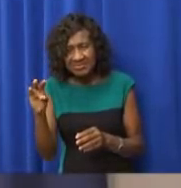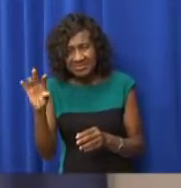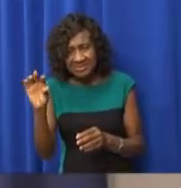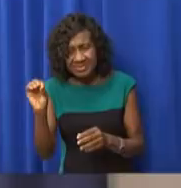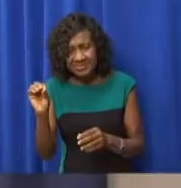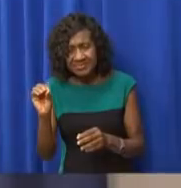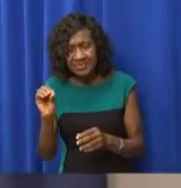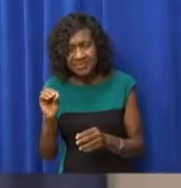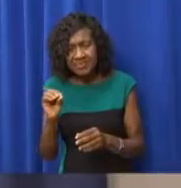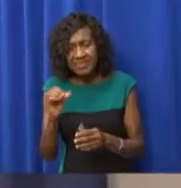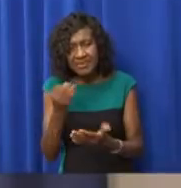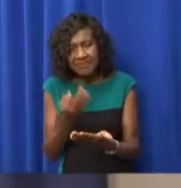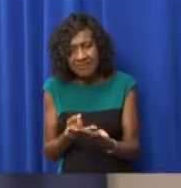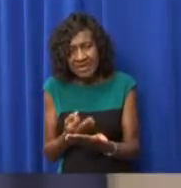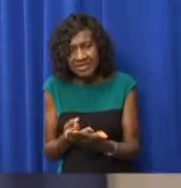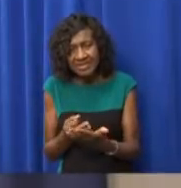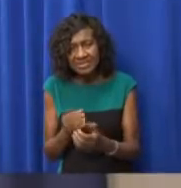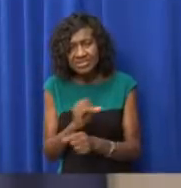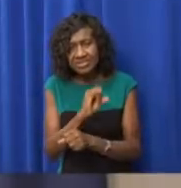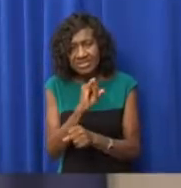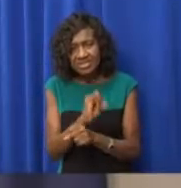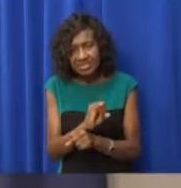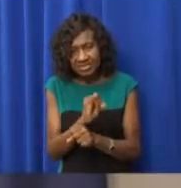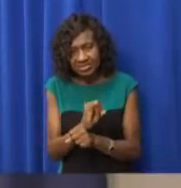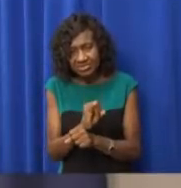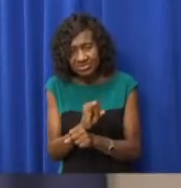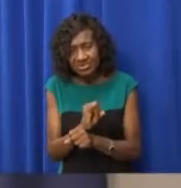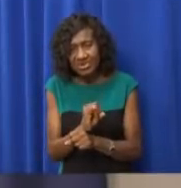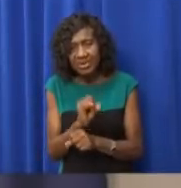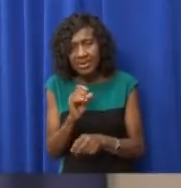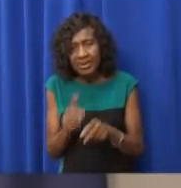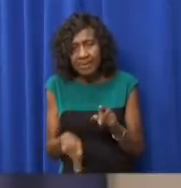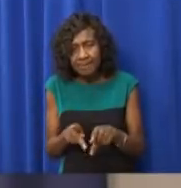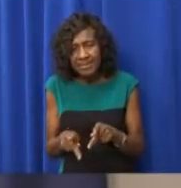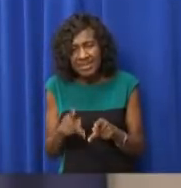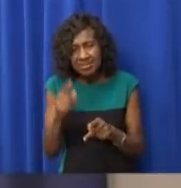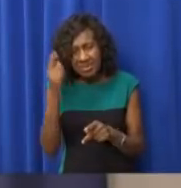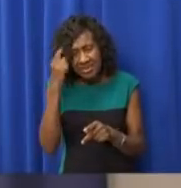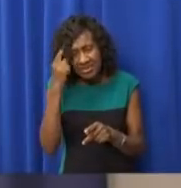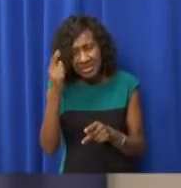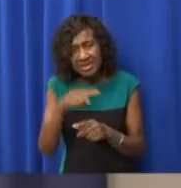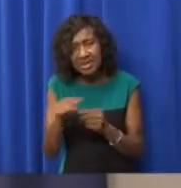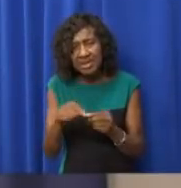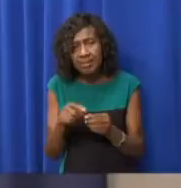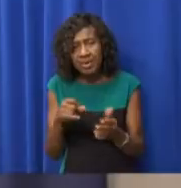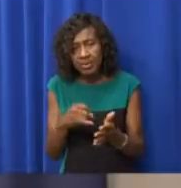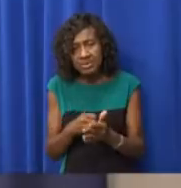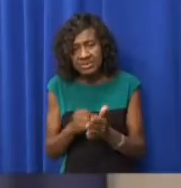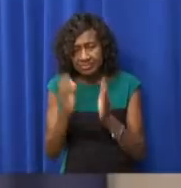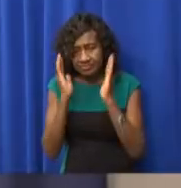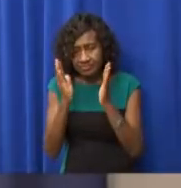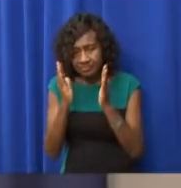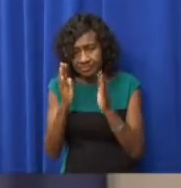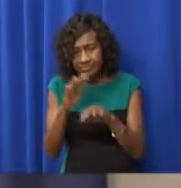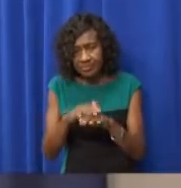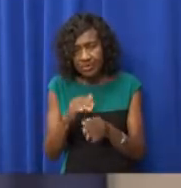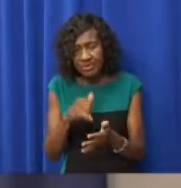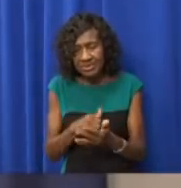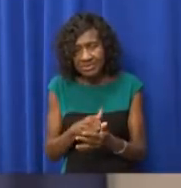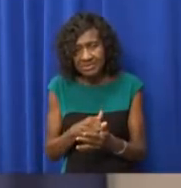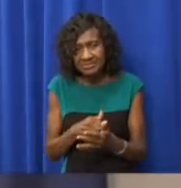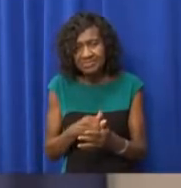do think we need to start thinking about that. But first of all, we need to ask the